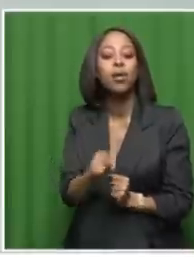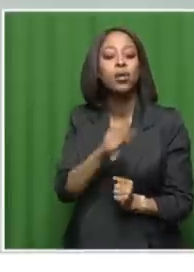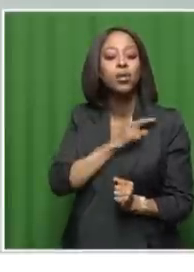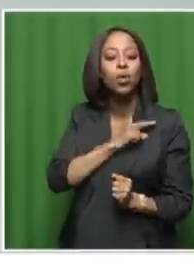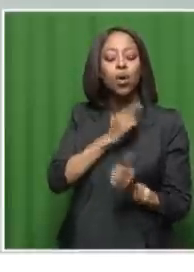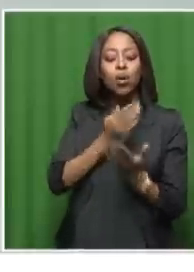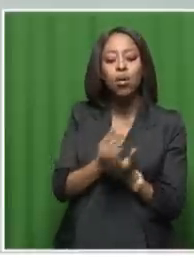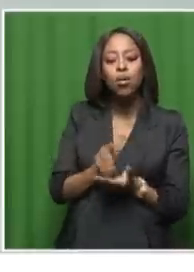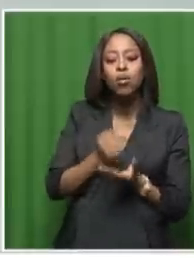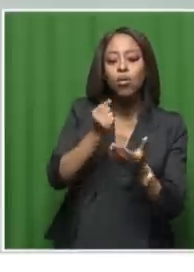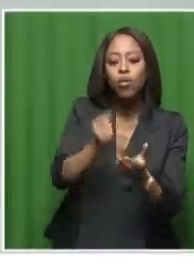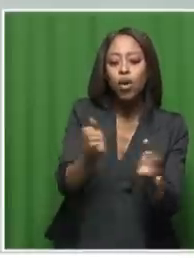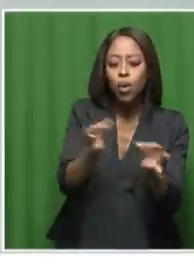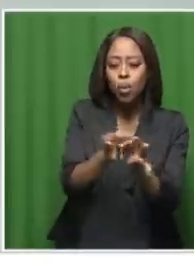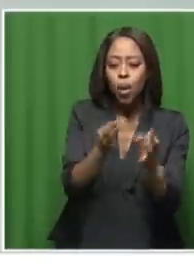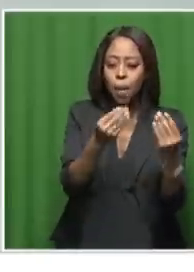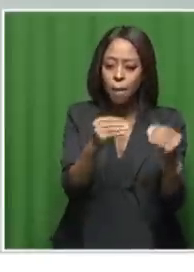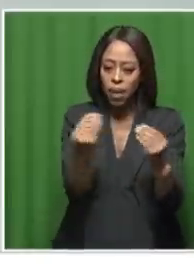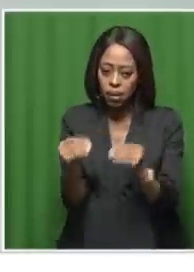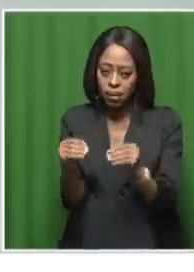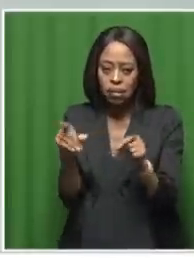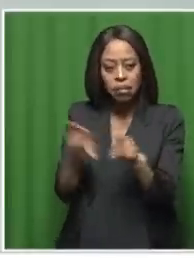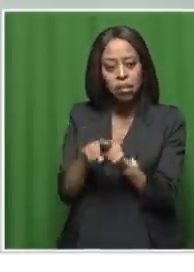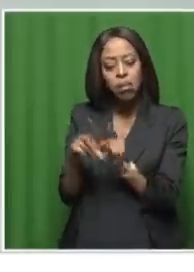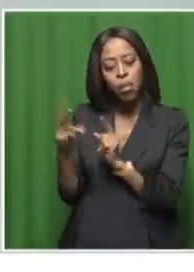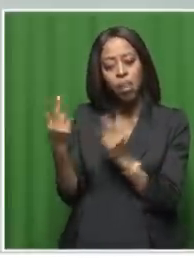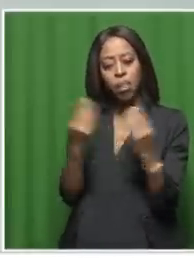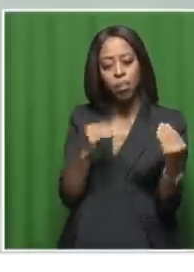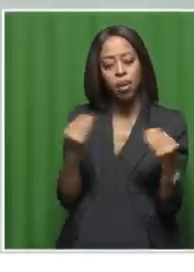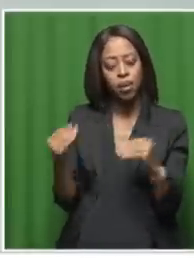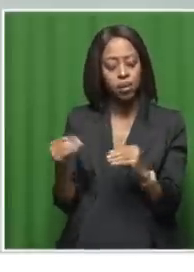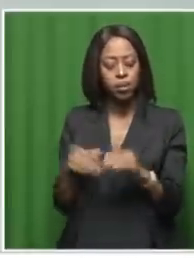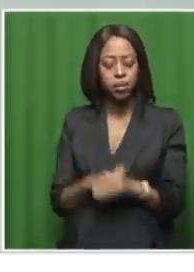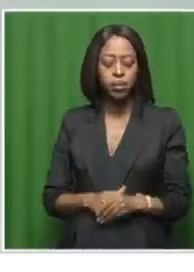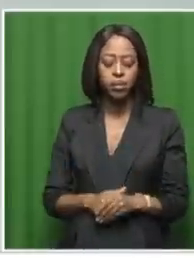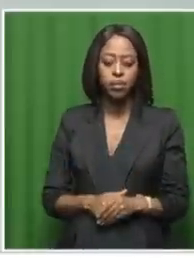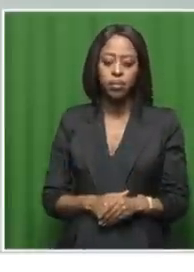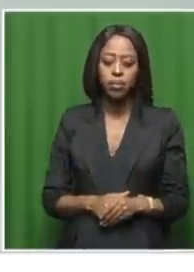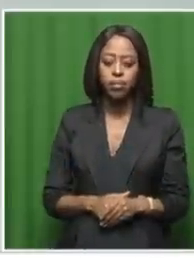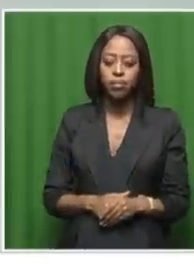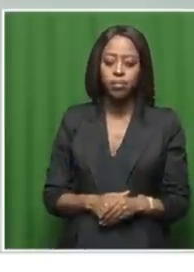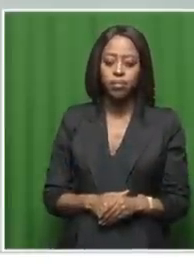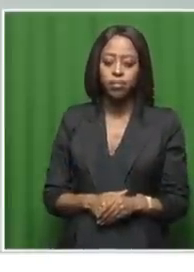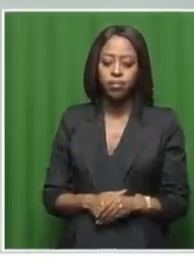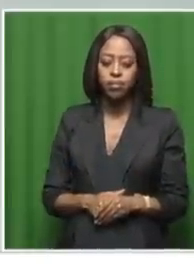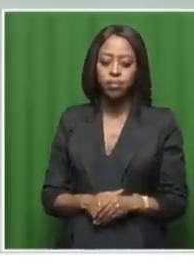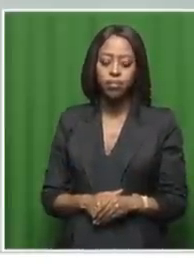to invest in small businesses and other businesses that we have in our country.